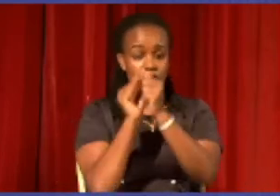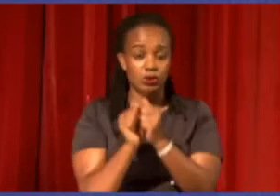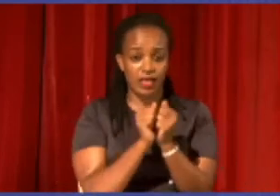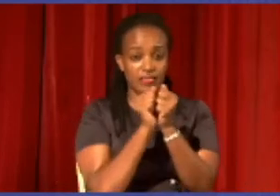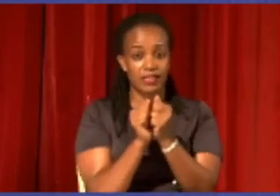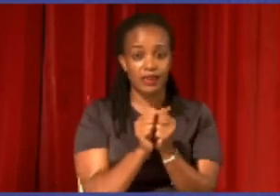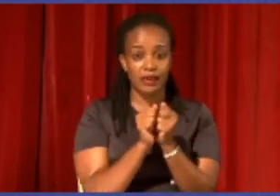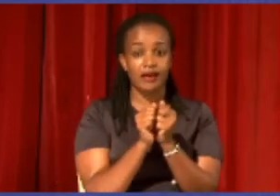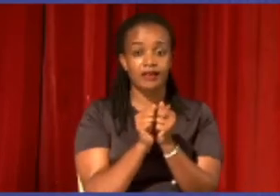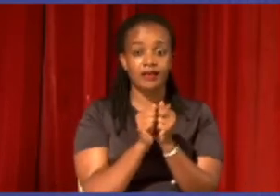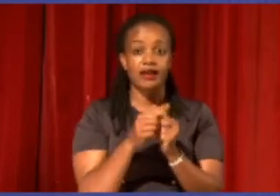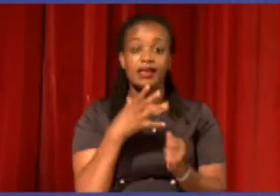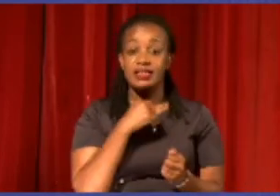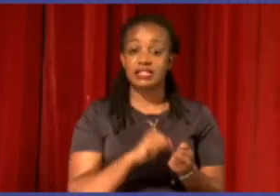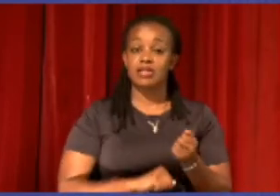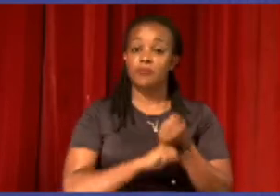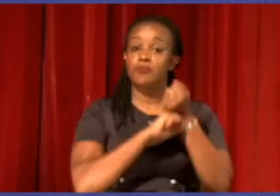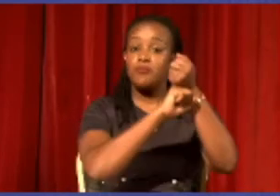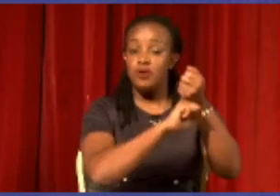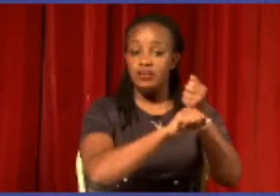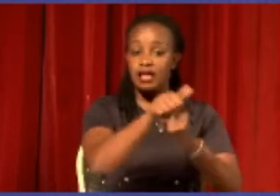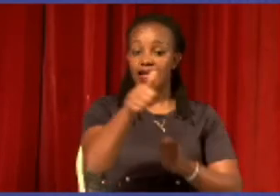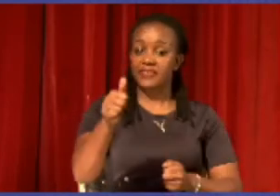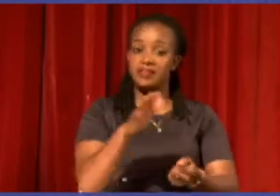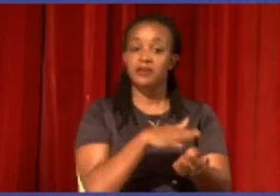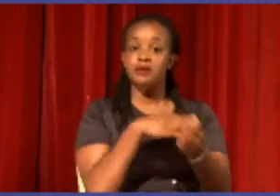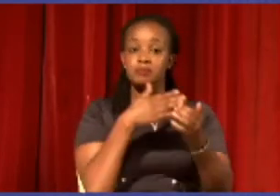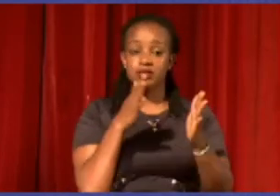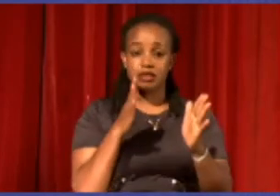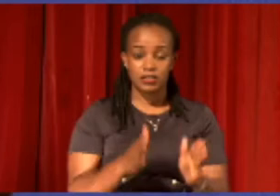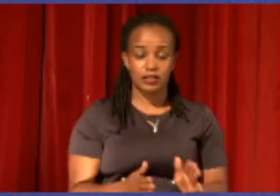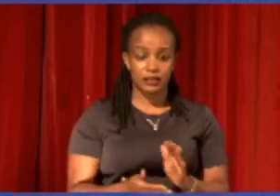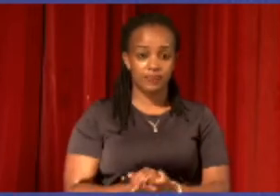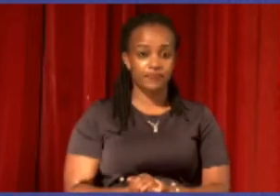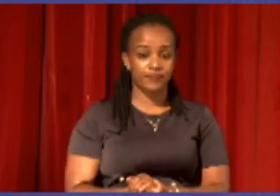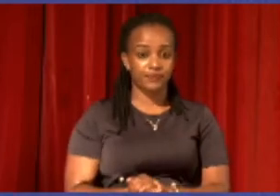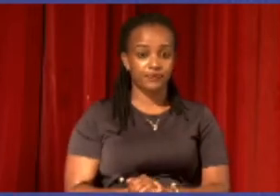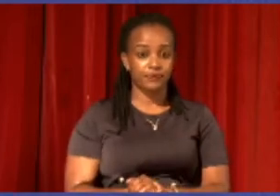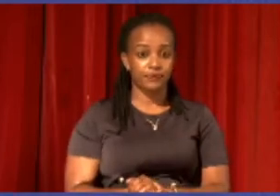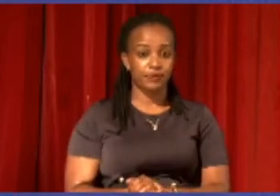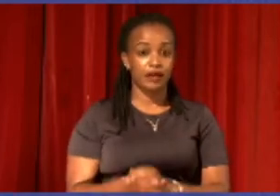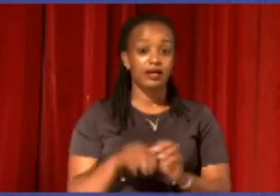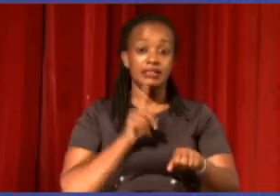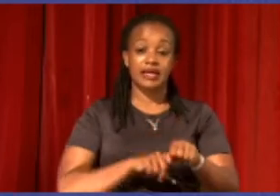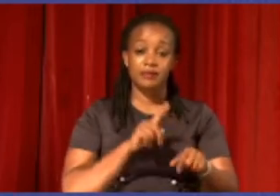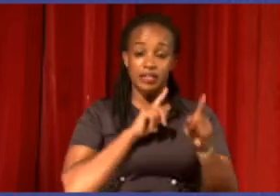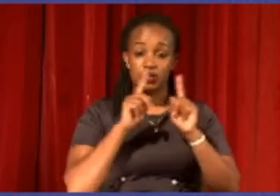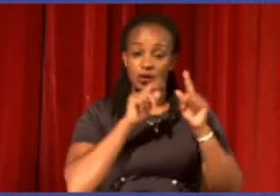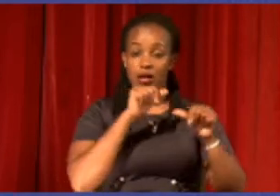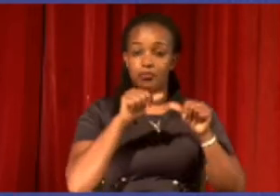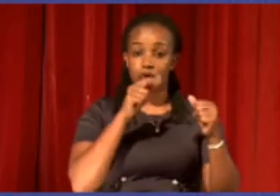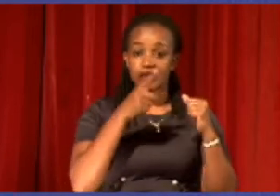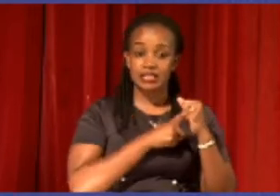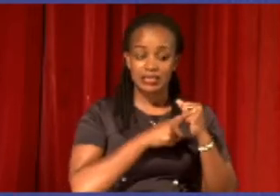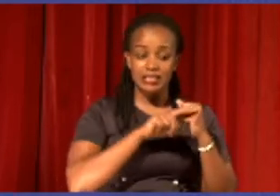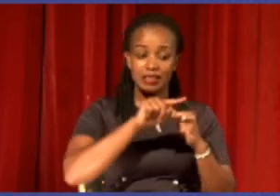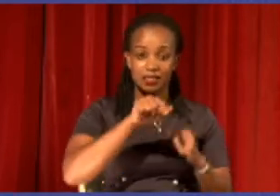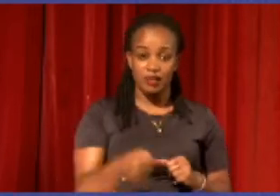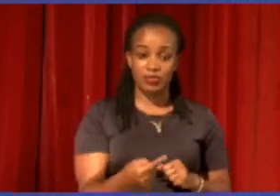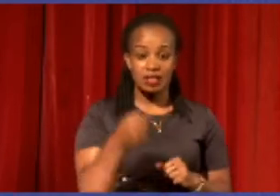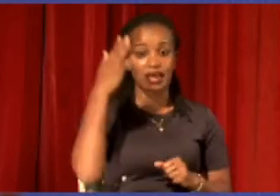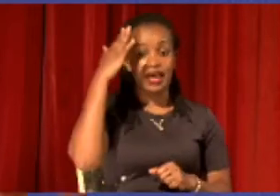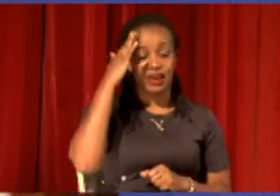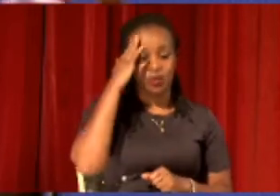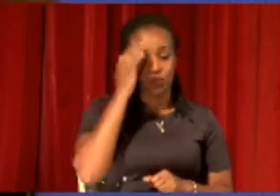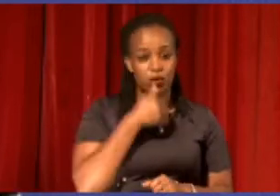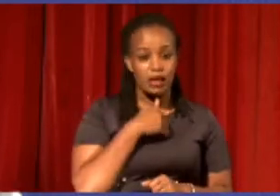our fellow musicians. Okay. So we are also, as PPMC, when I'm saying 6,000, is because I know I have partners who are coming to help us. Okay. I know there